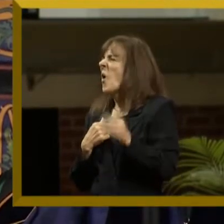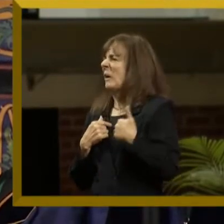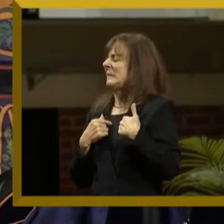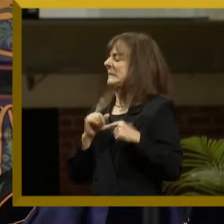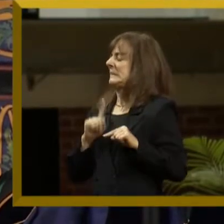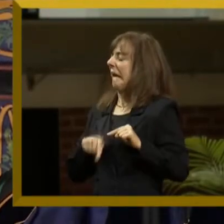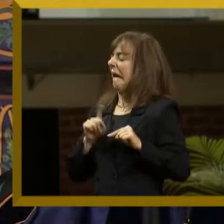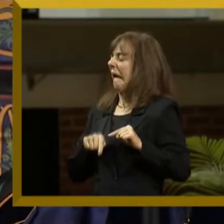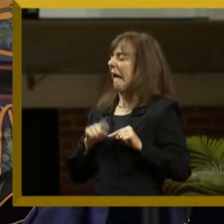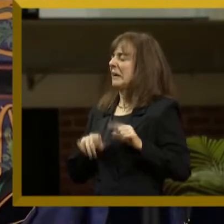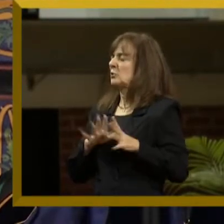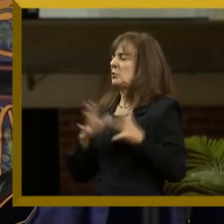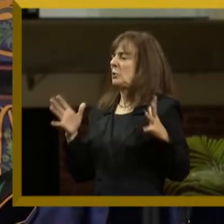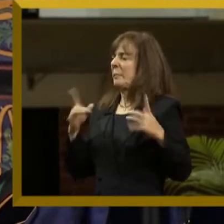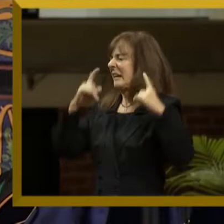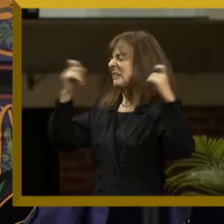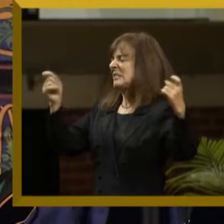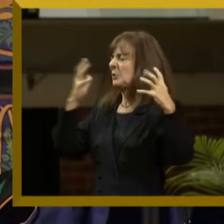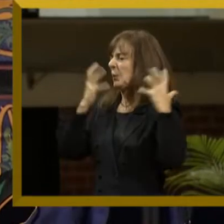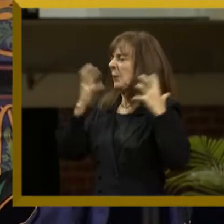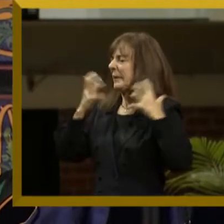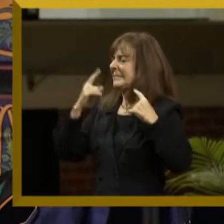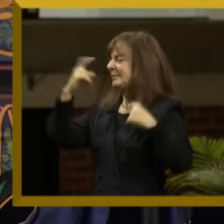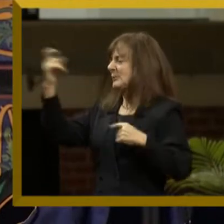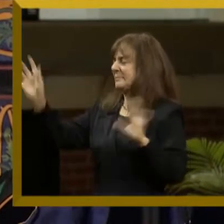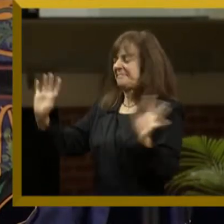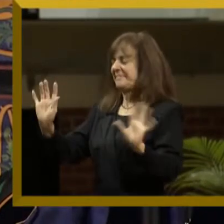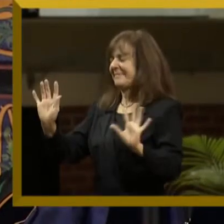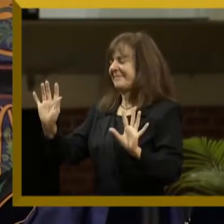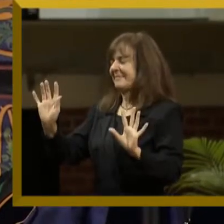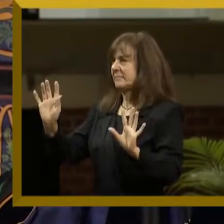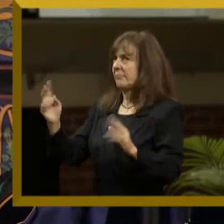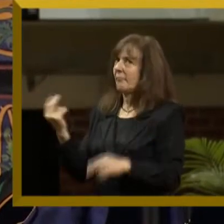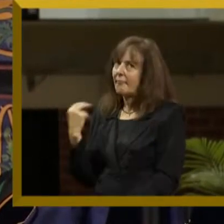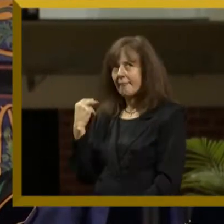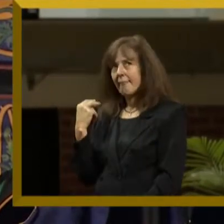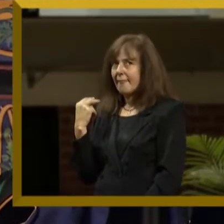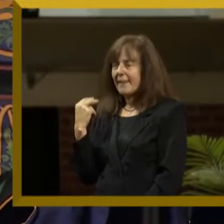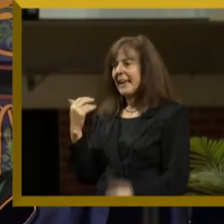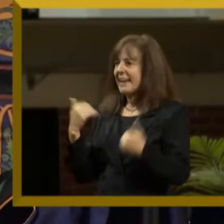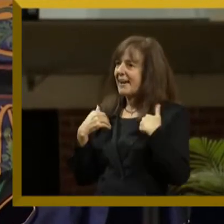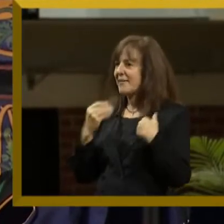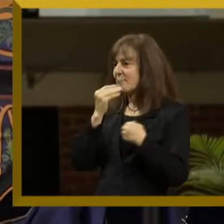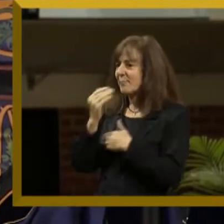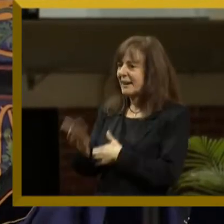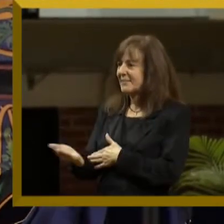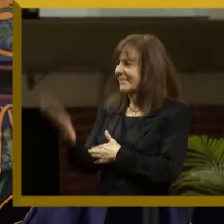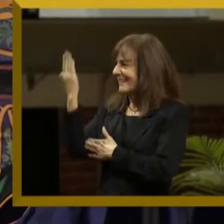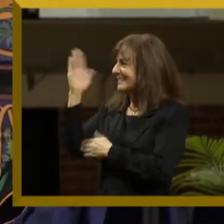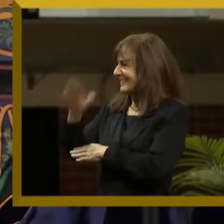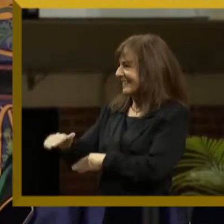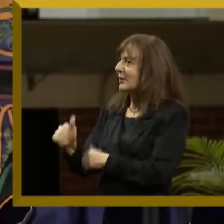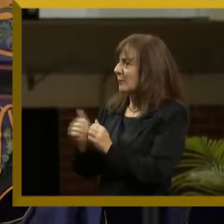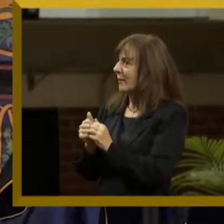I thought it was too big, too crazy. Now I have breakfast, lunch, and dinner with the governor.